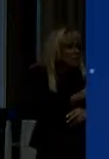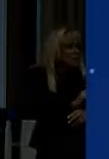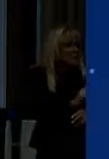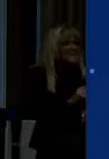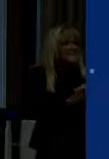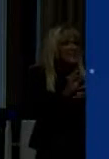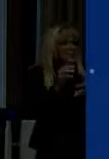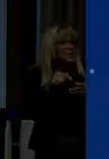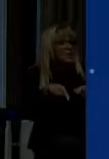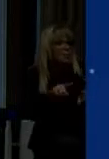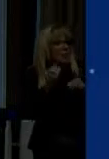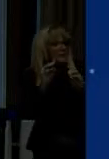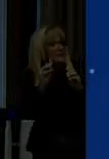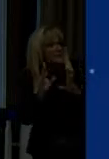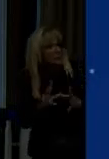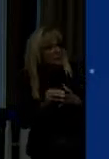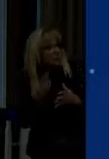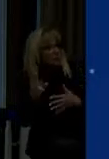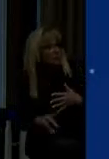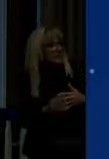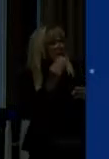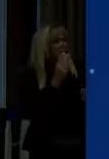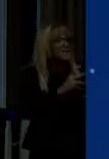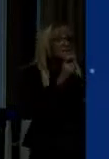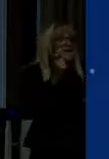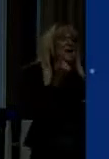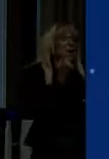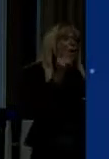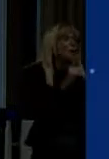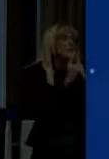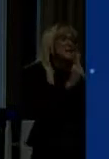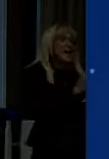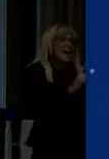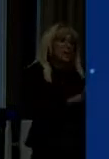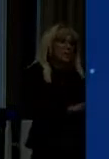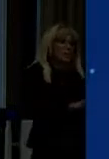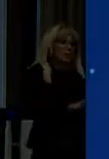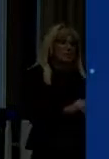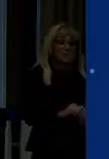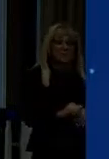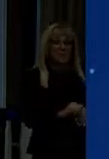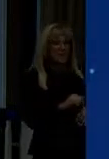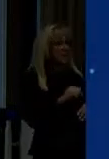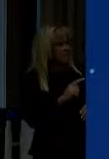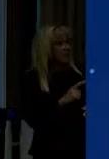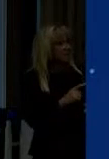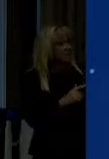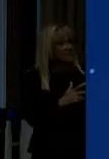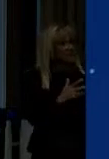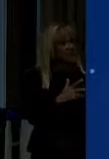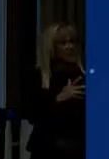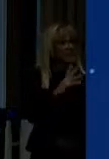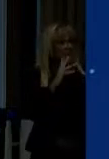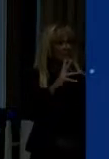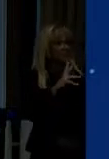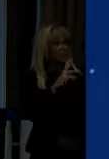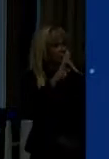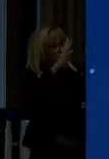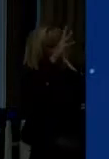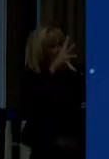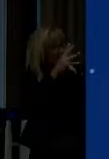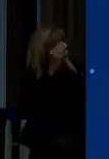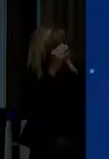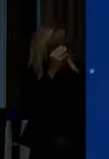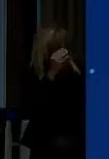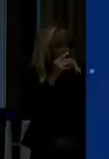teaching students, is that the information is not always accurate. So what it essentially does, it curates information from